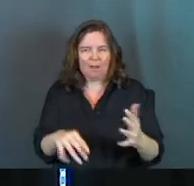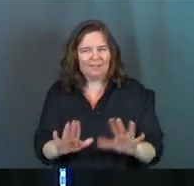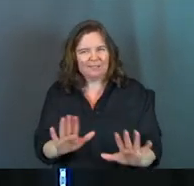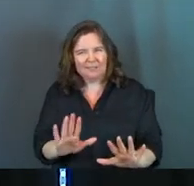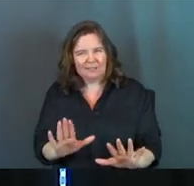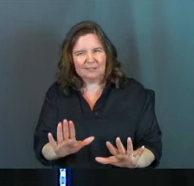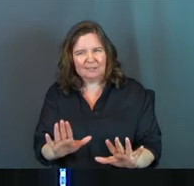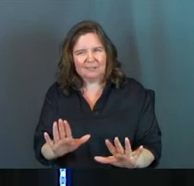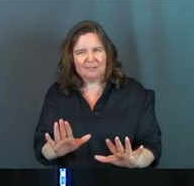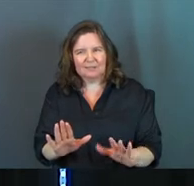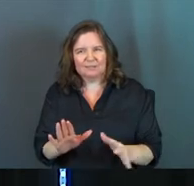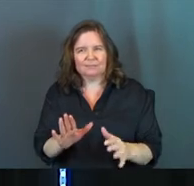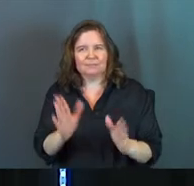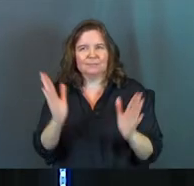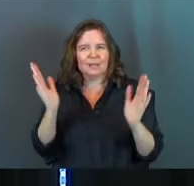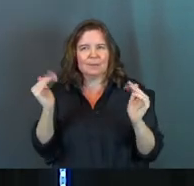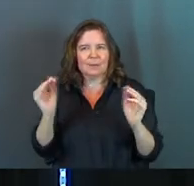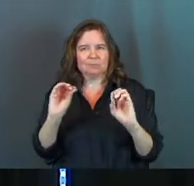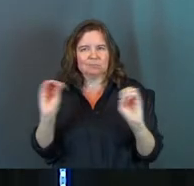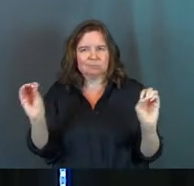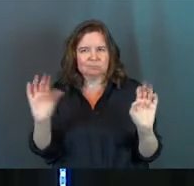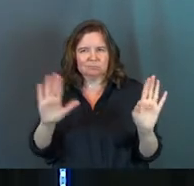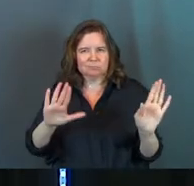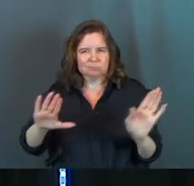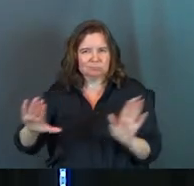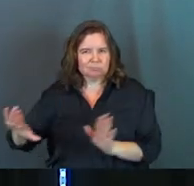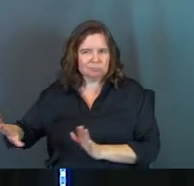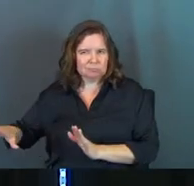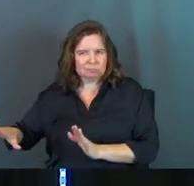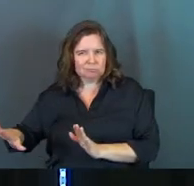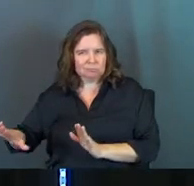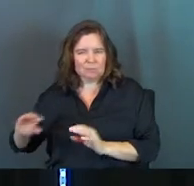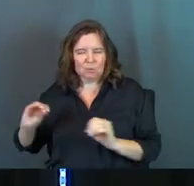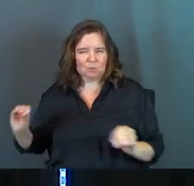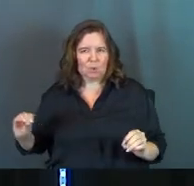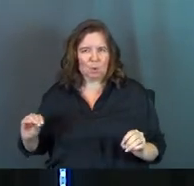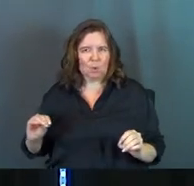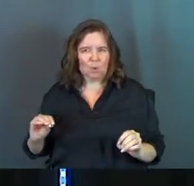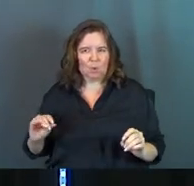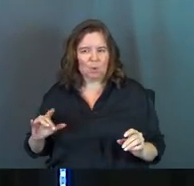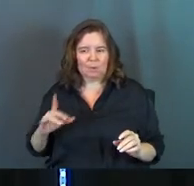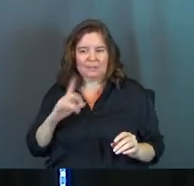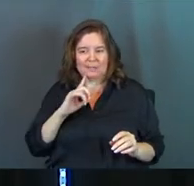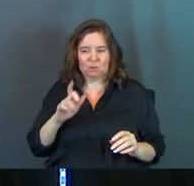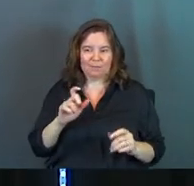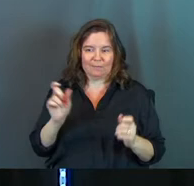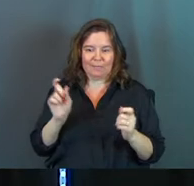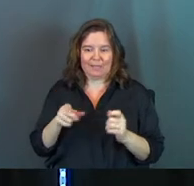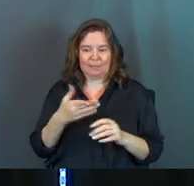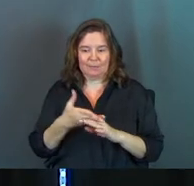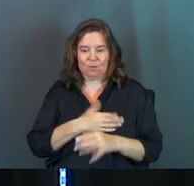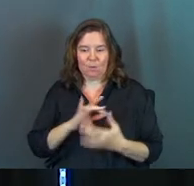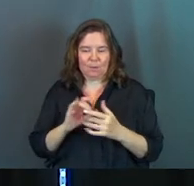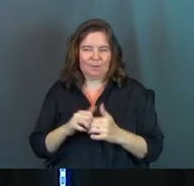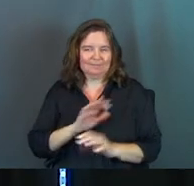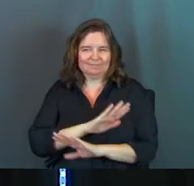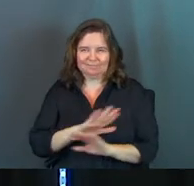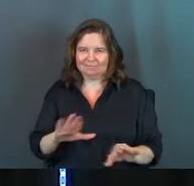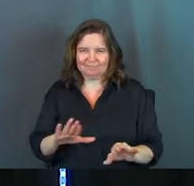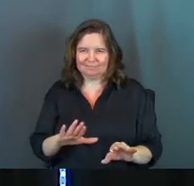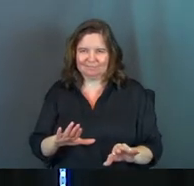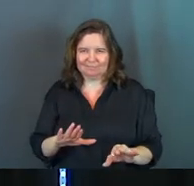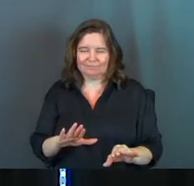you've got to check all the boxes, all these things. Meet my expectations. No, no, no, no. There was no level. There was no standard. He said, you have to be at this before you can be in relationship with me.